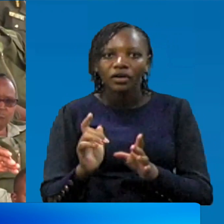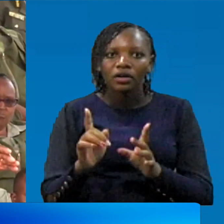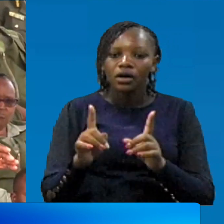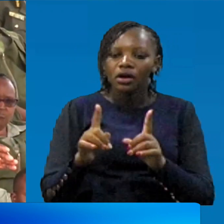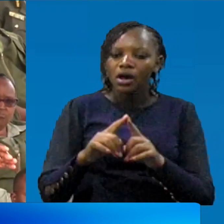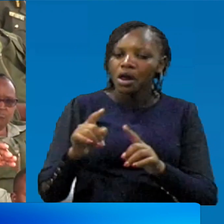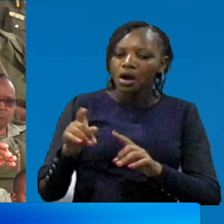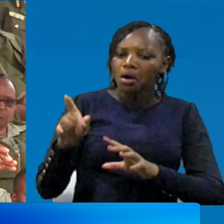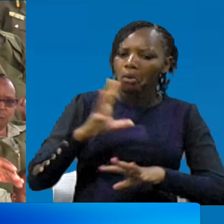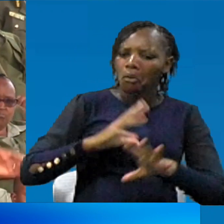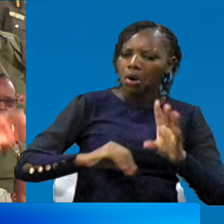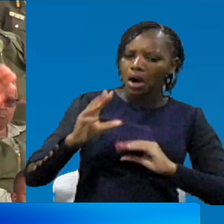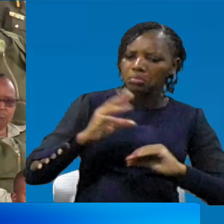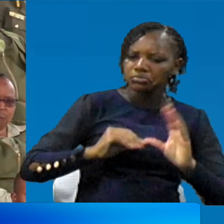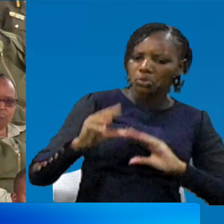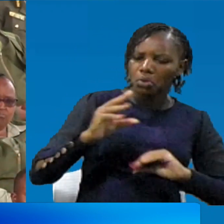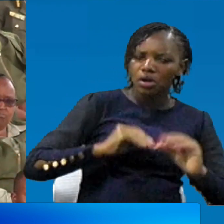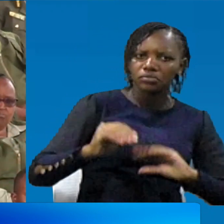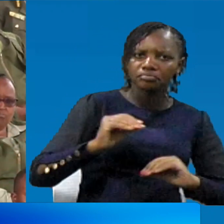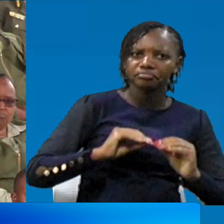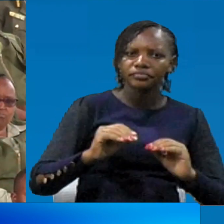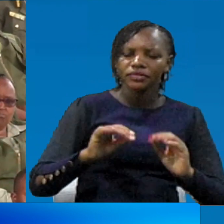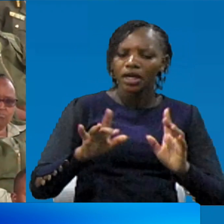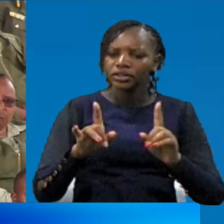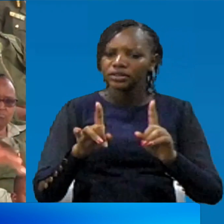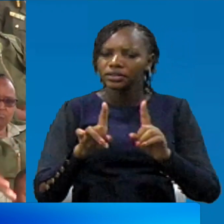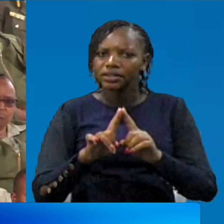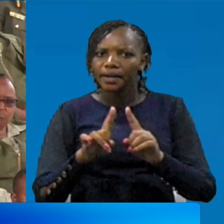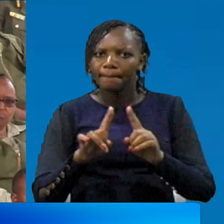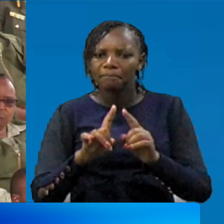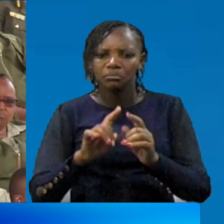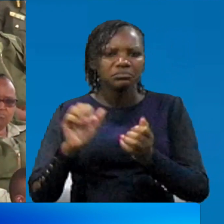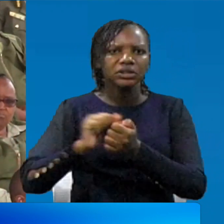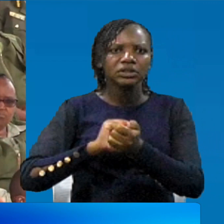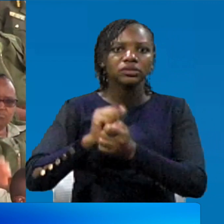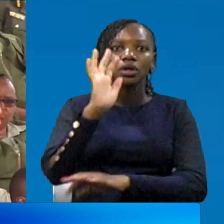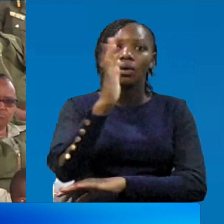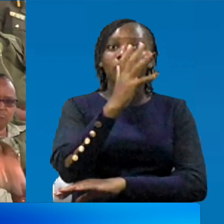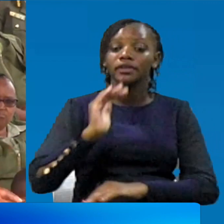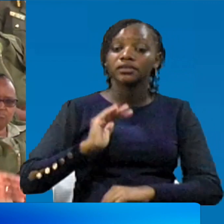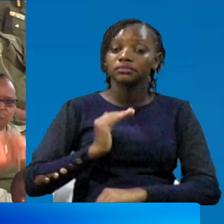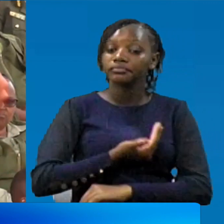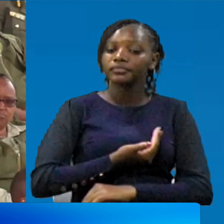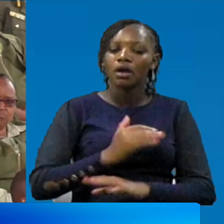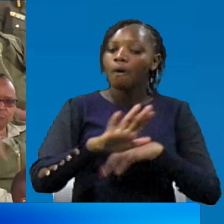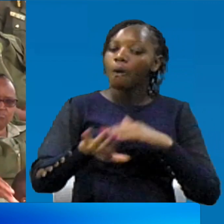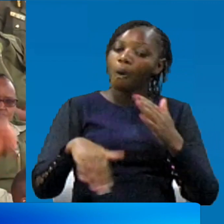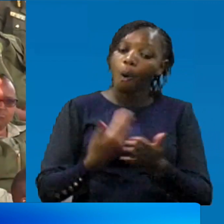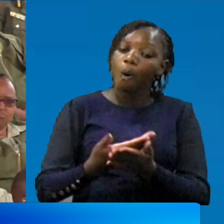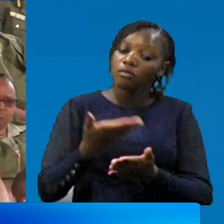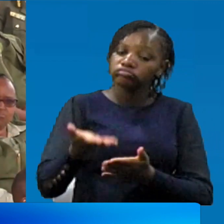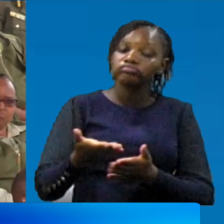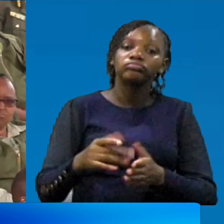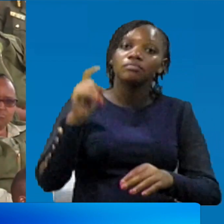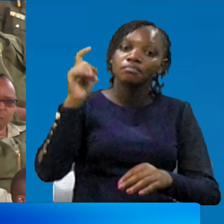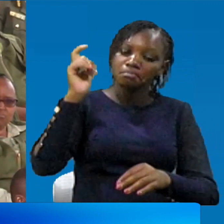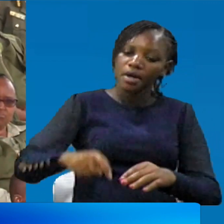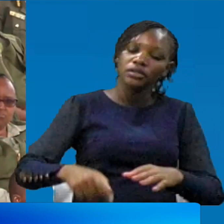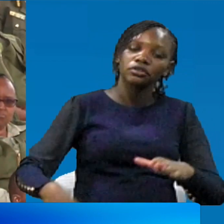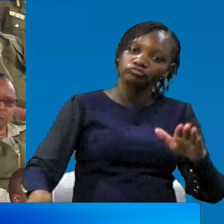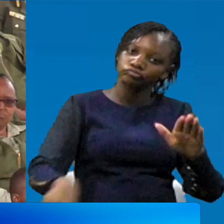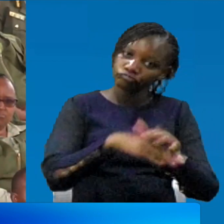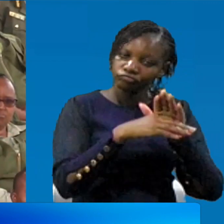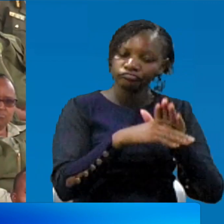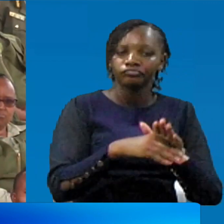ufisadi ama wakichangia kuharibika kwa misitu yetu, wote waondolewe kazini